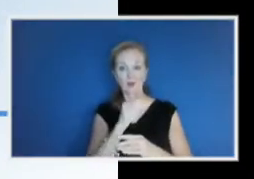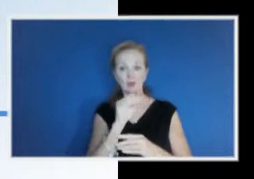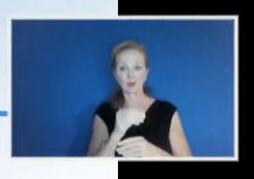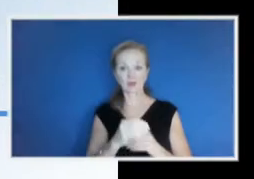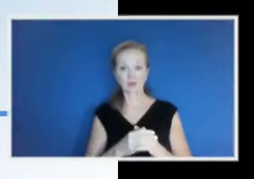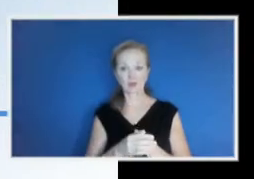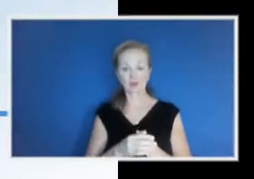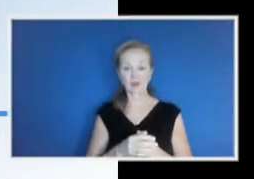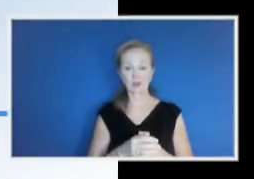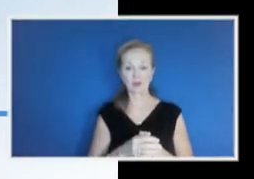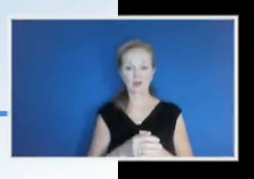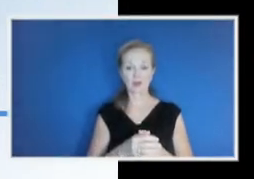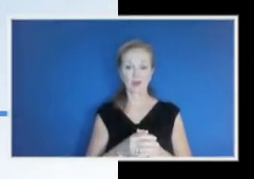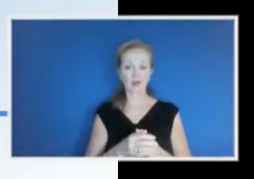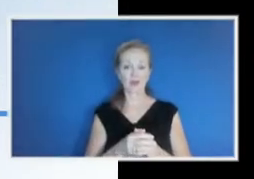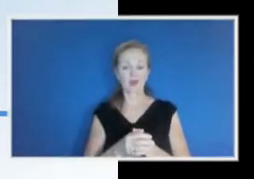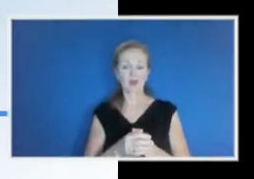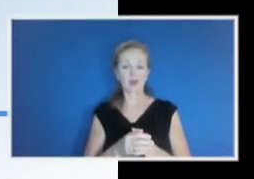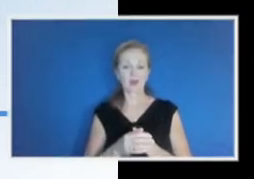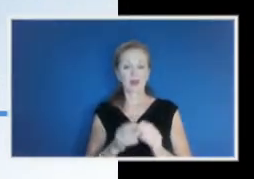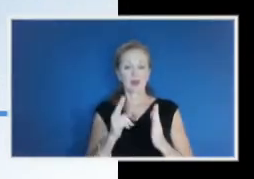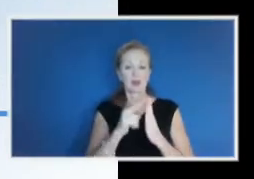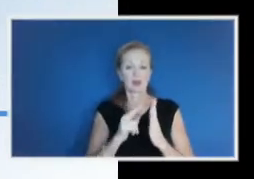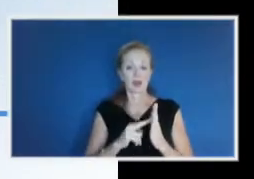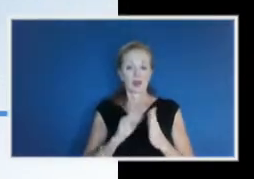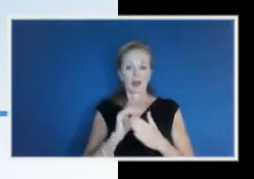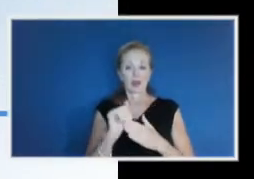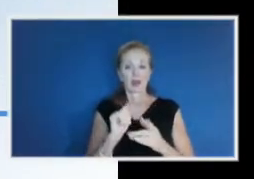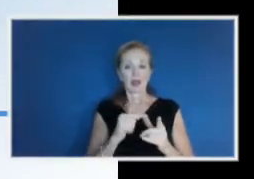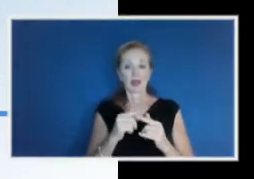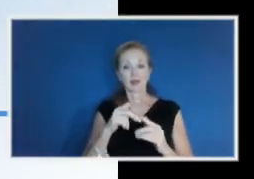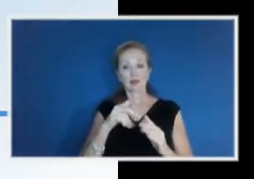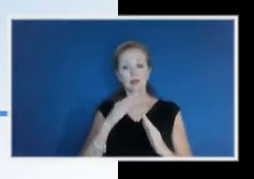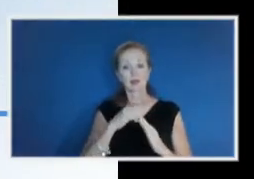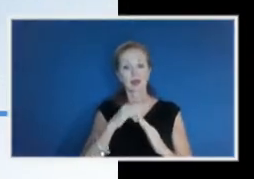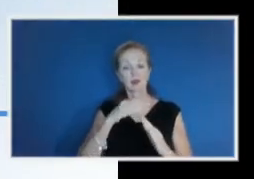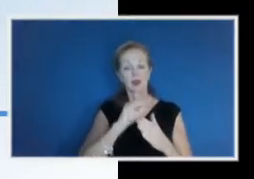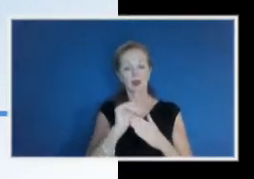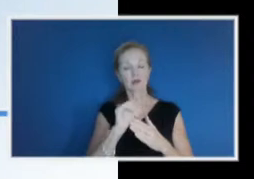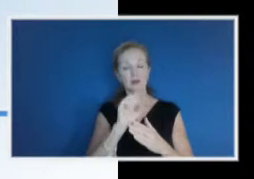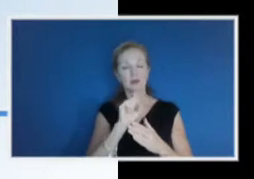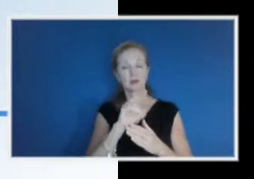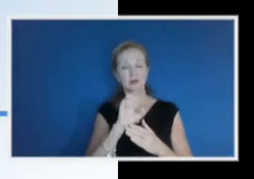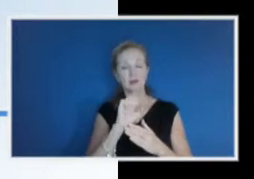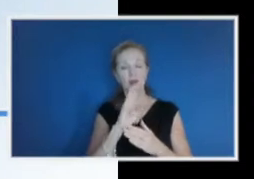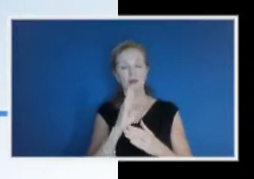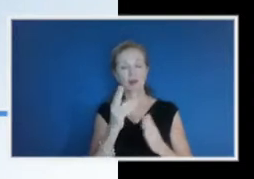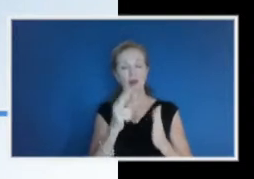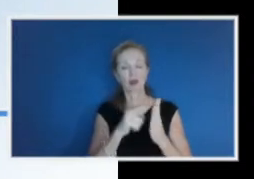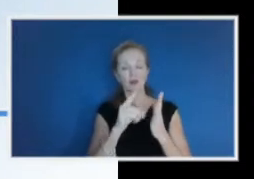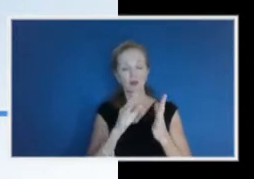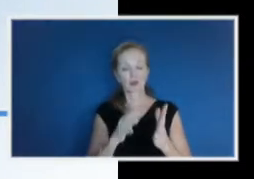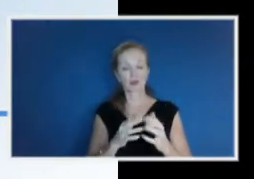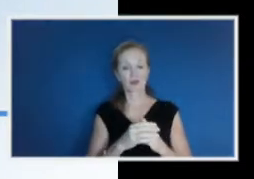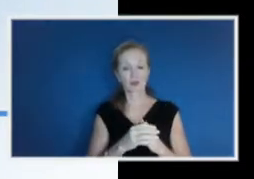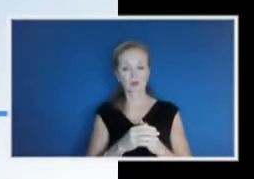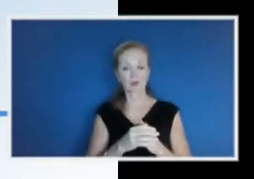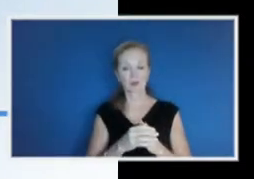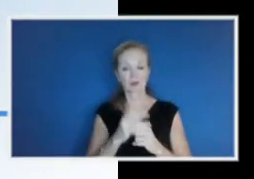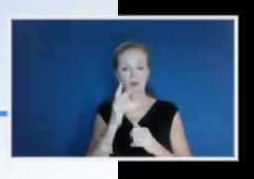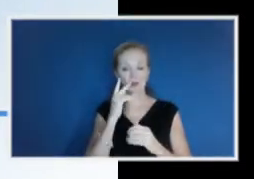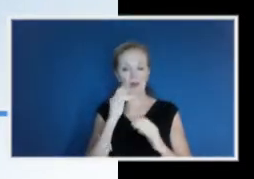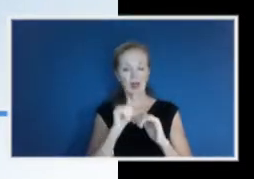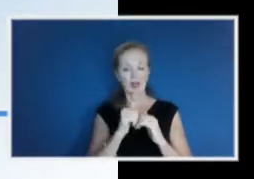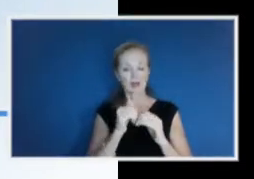the city's contract dollars, and this does include prime dollars and subcontractors. And you see there how that's all broken